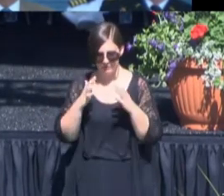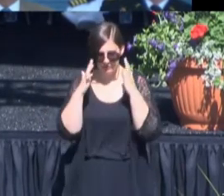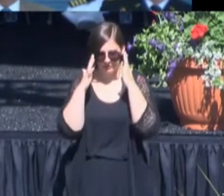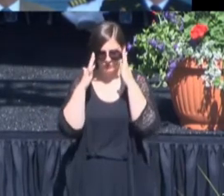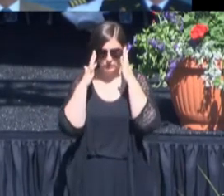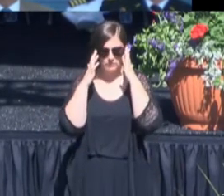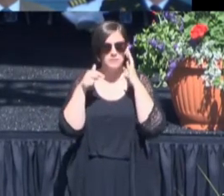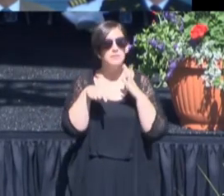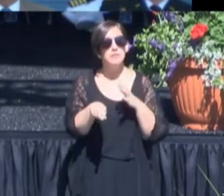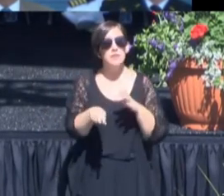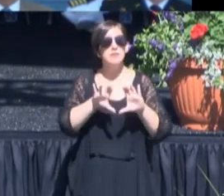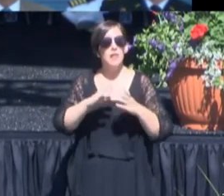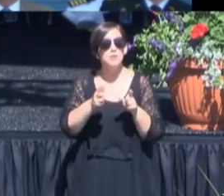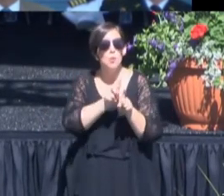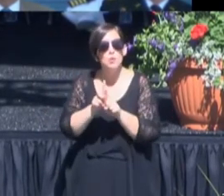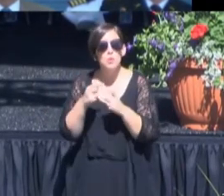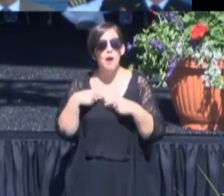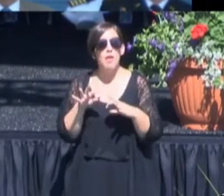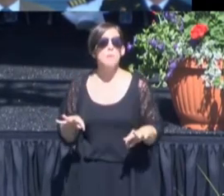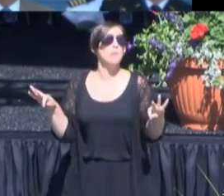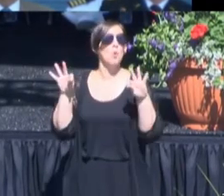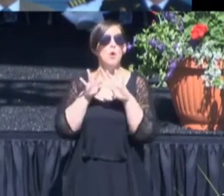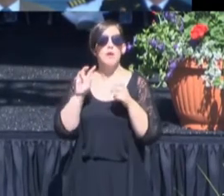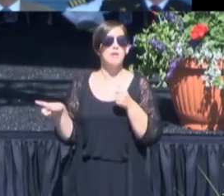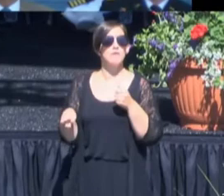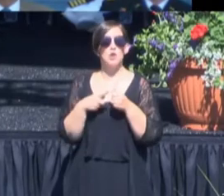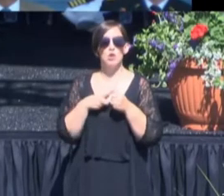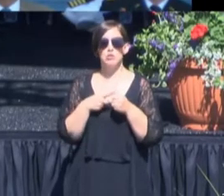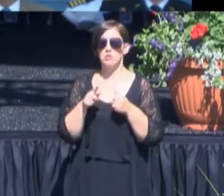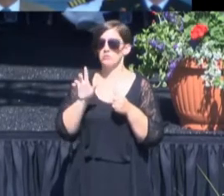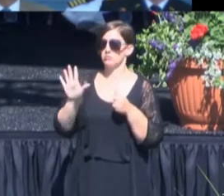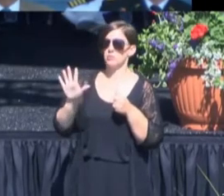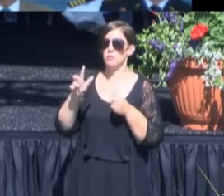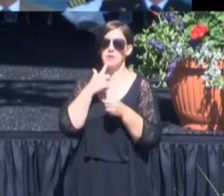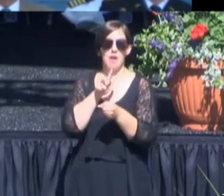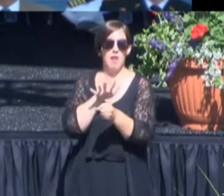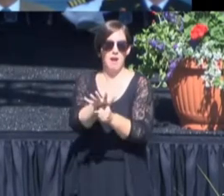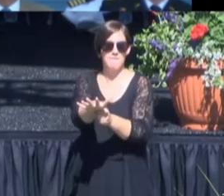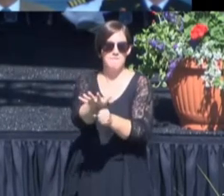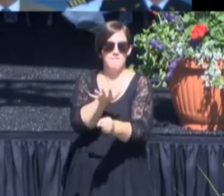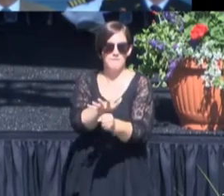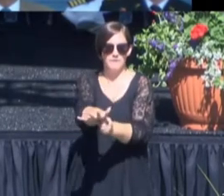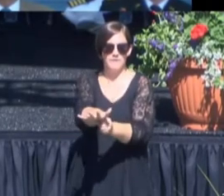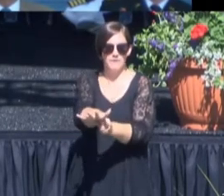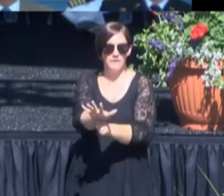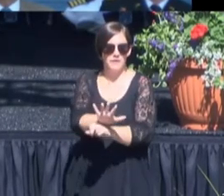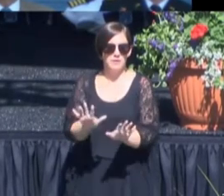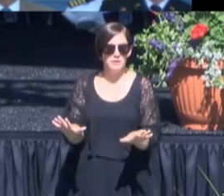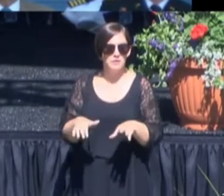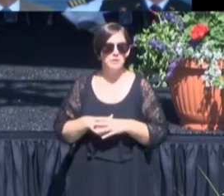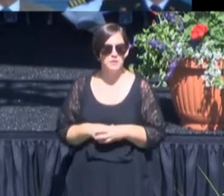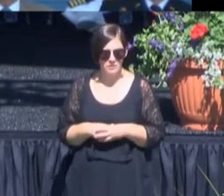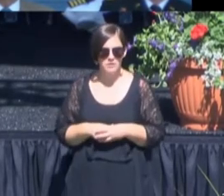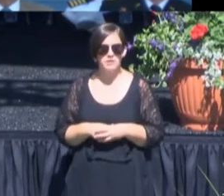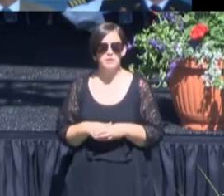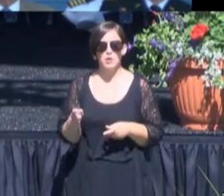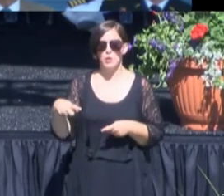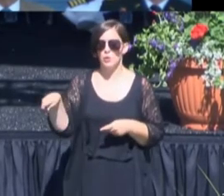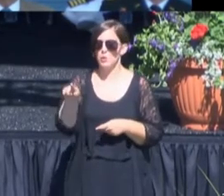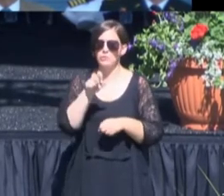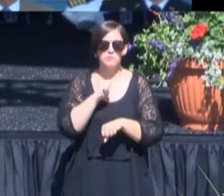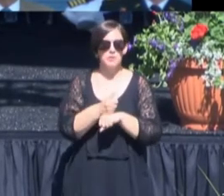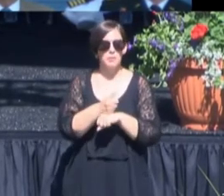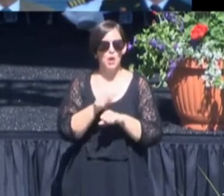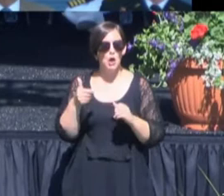class also took important first steps in saying enough is enough, and has embarked on creating a new